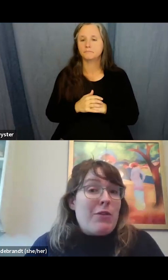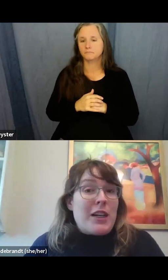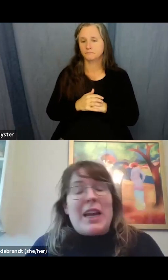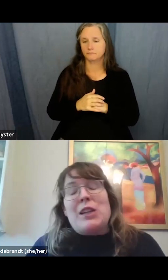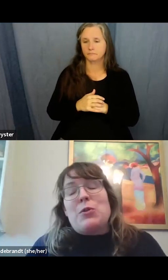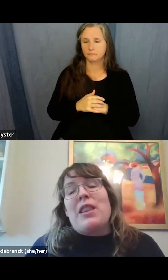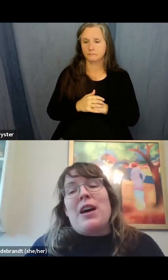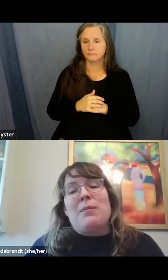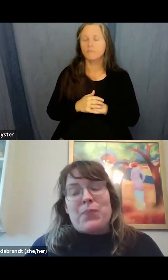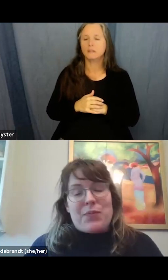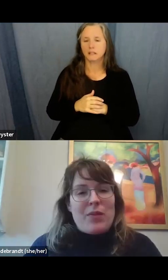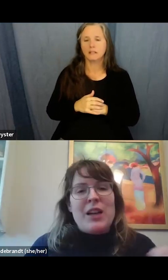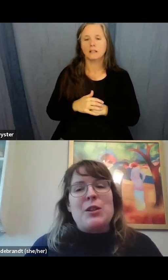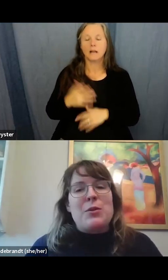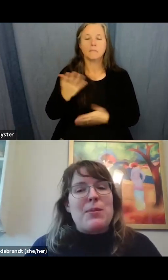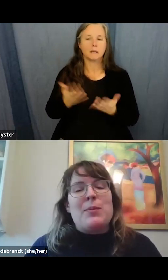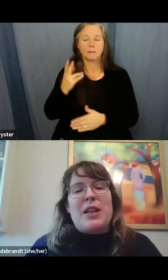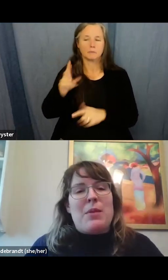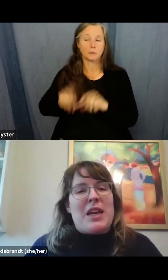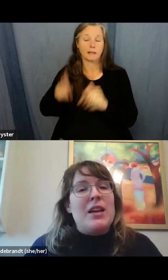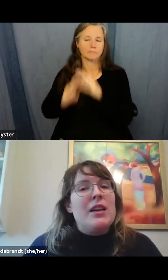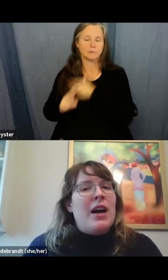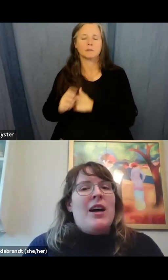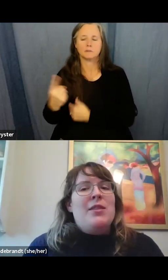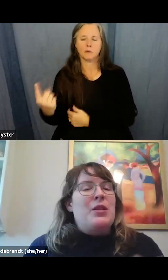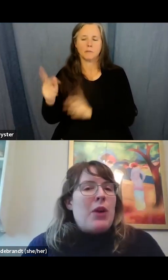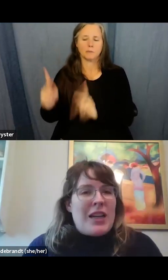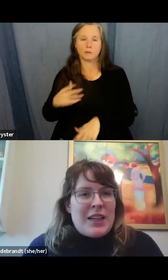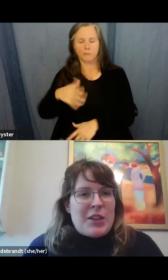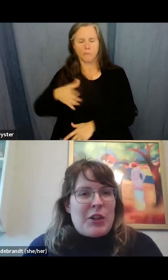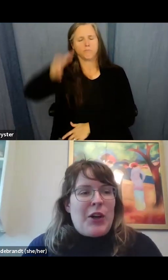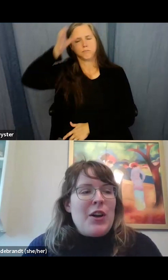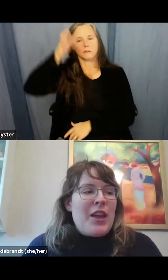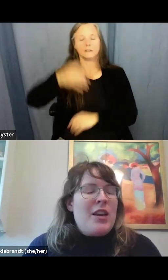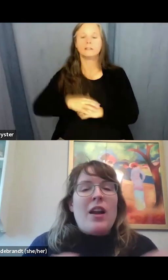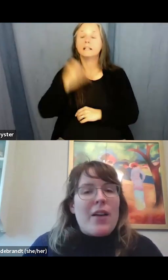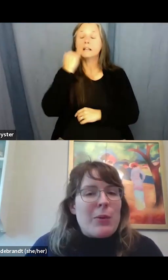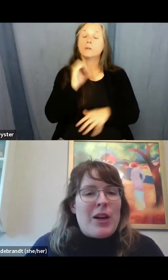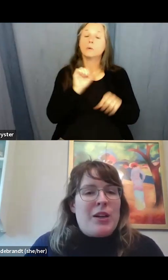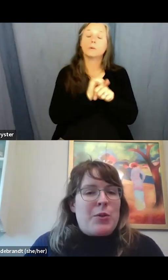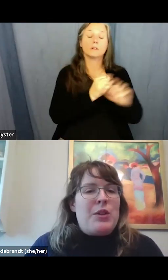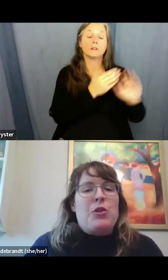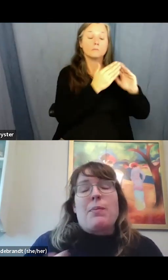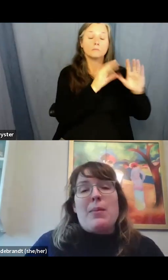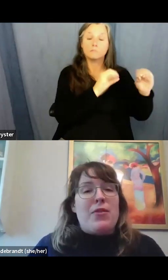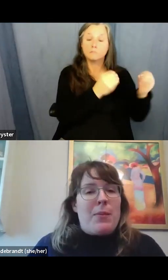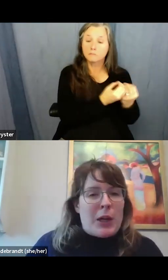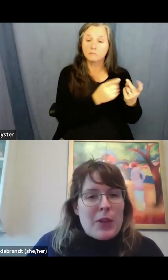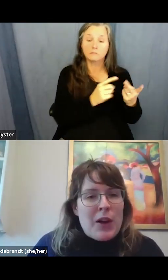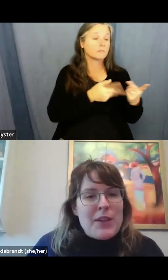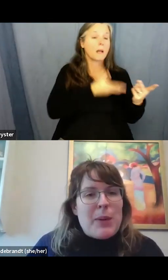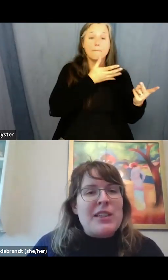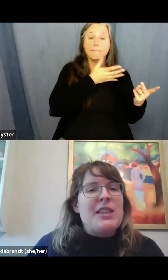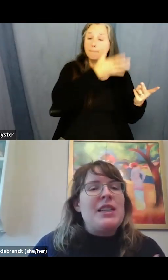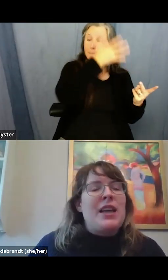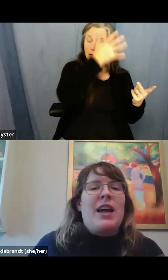you've never engaged with. And so sometimes it can be surprising to learn that not everyone in a school district might be familiar with